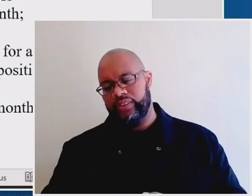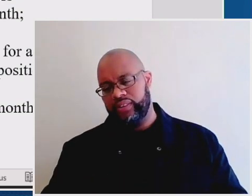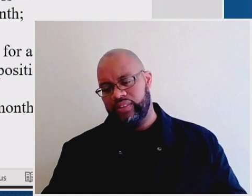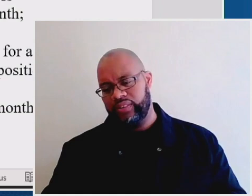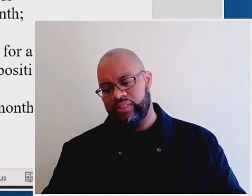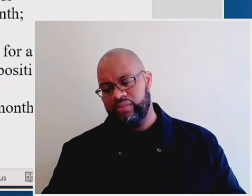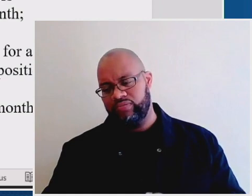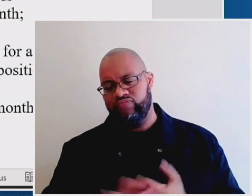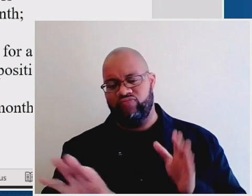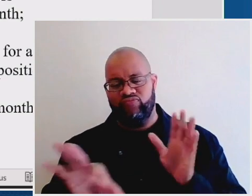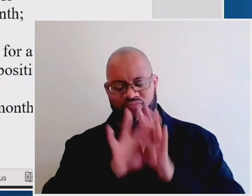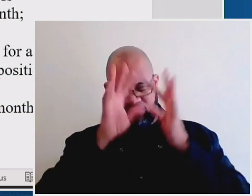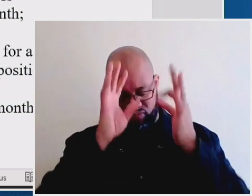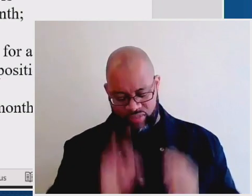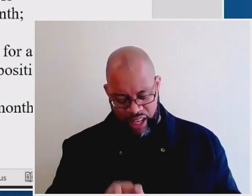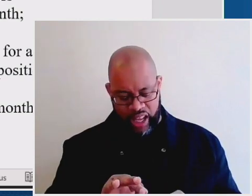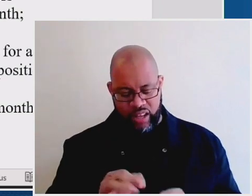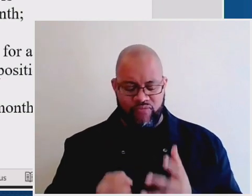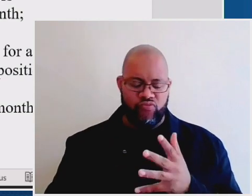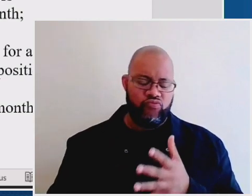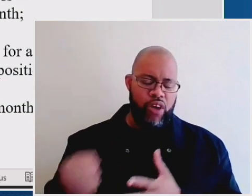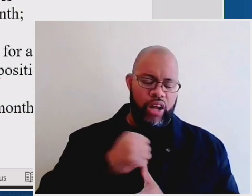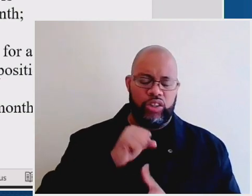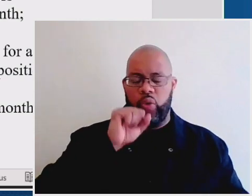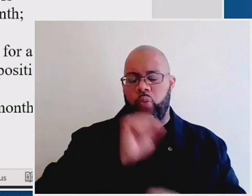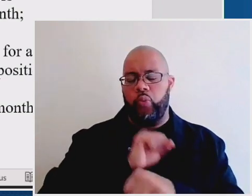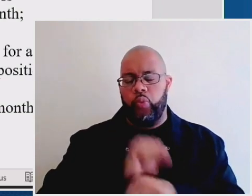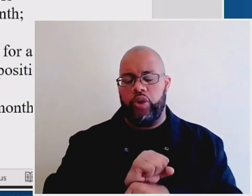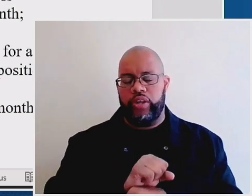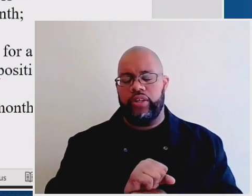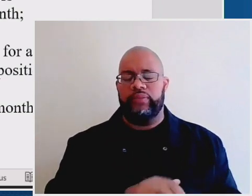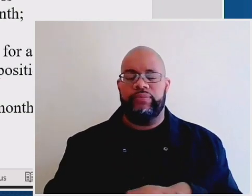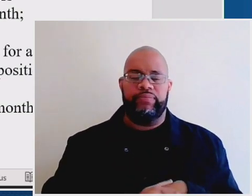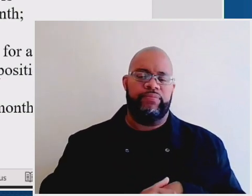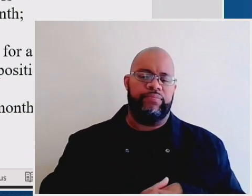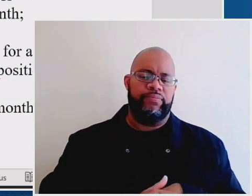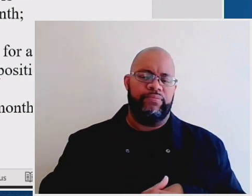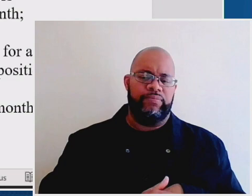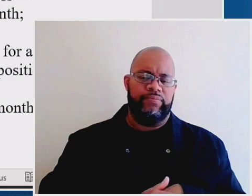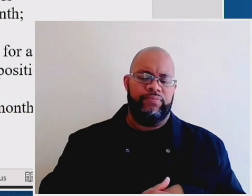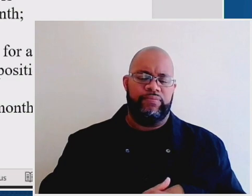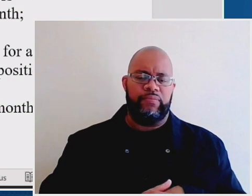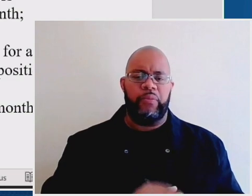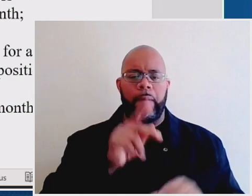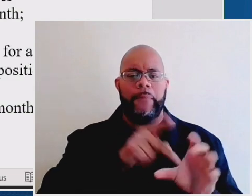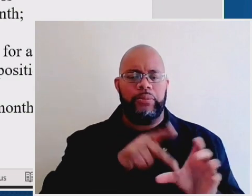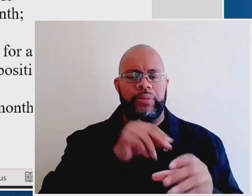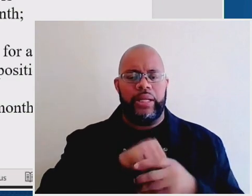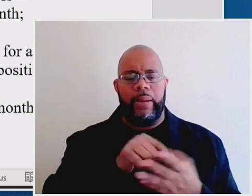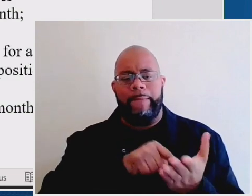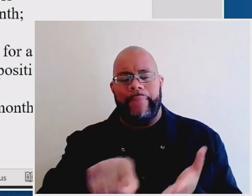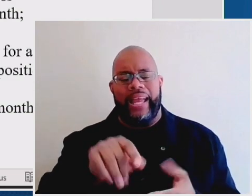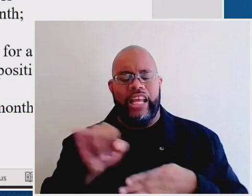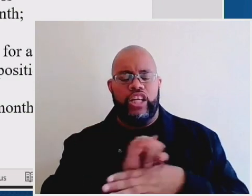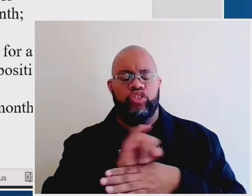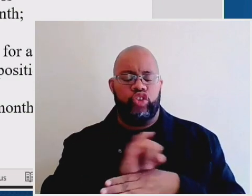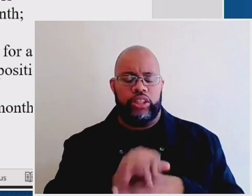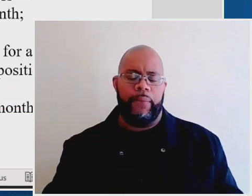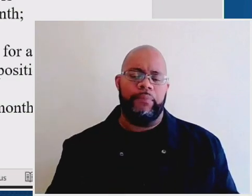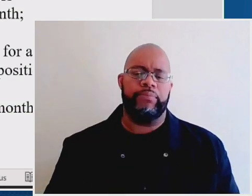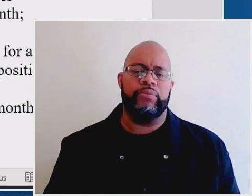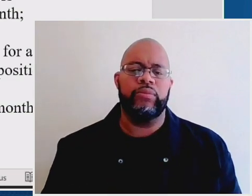chosen to or prioritize working or participating in paid internships.